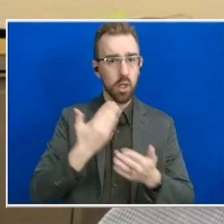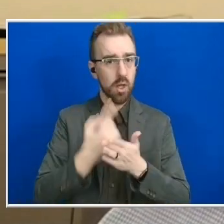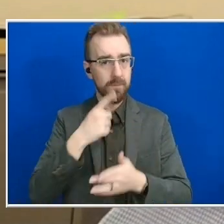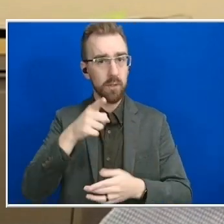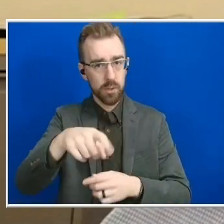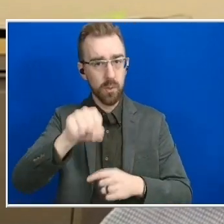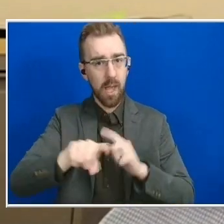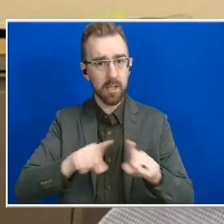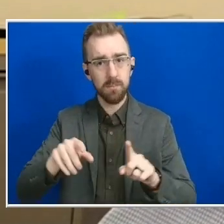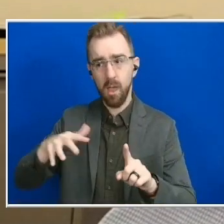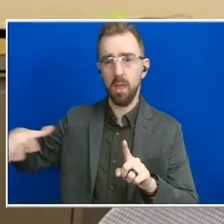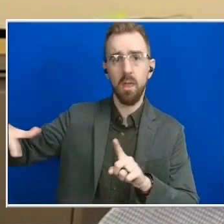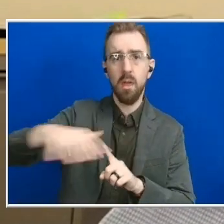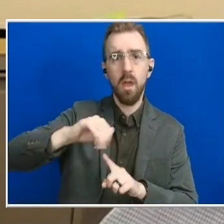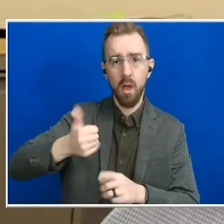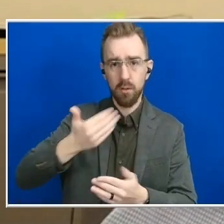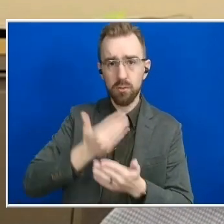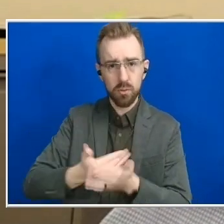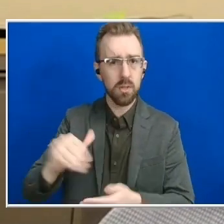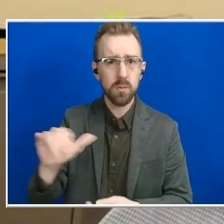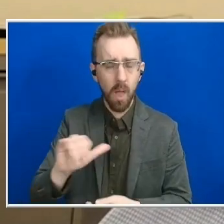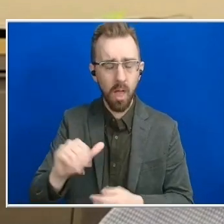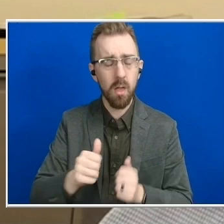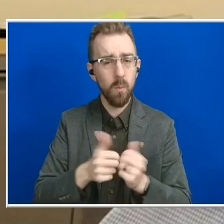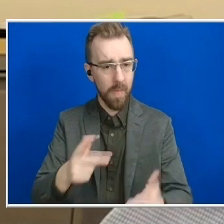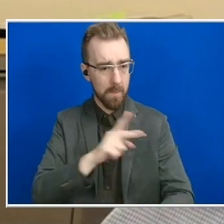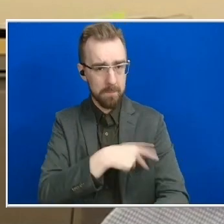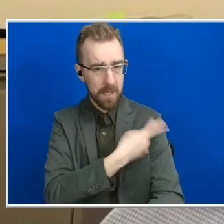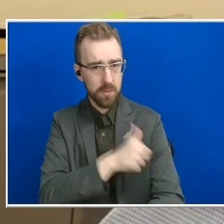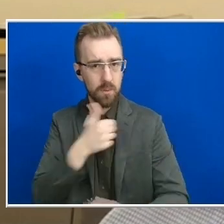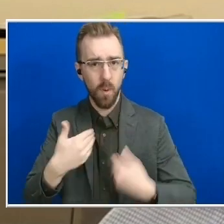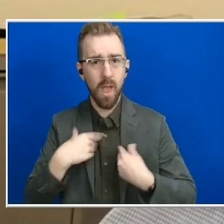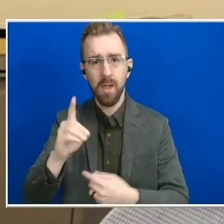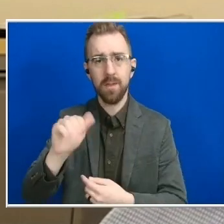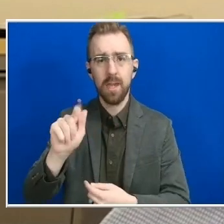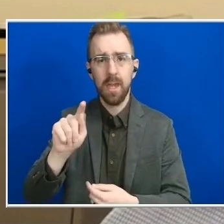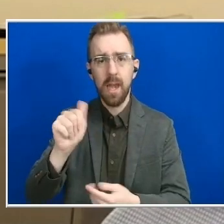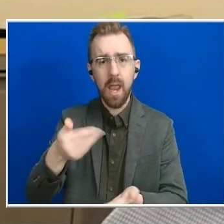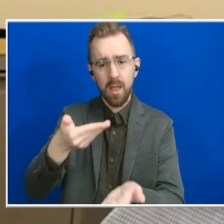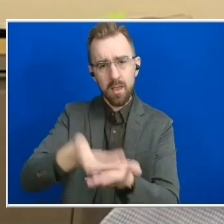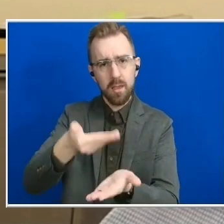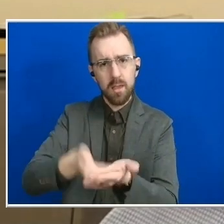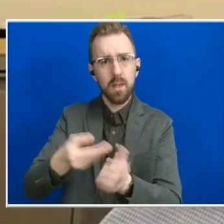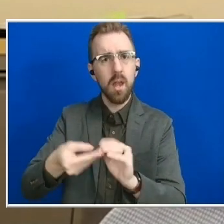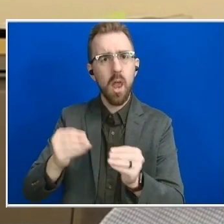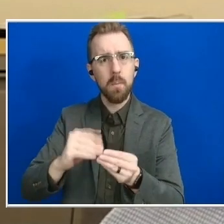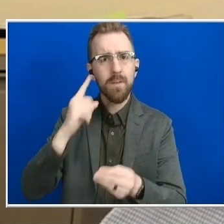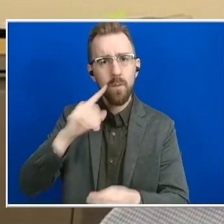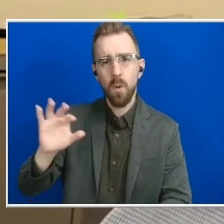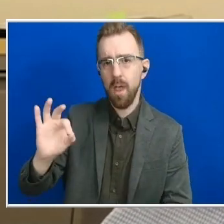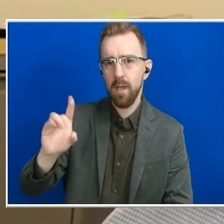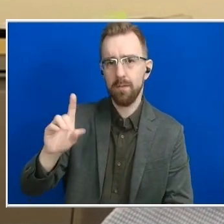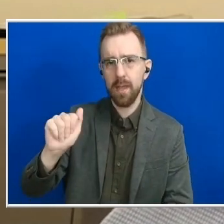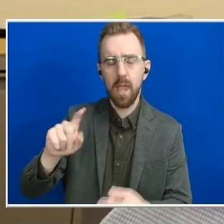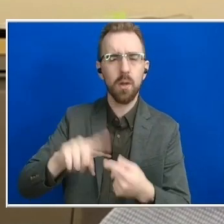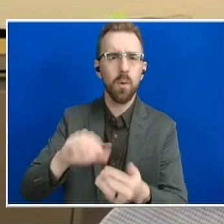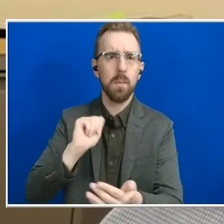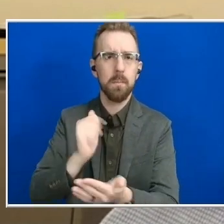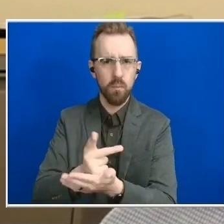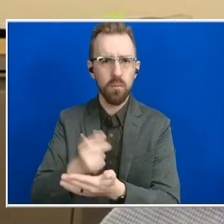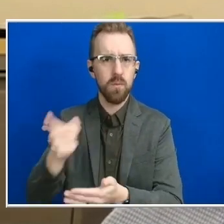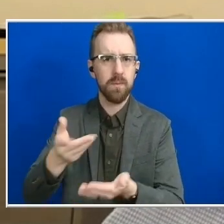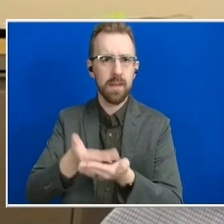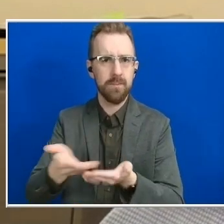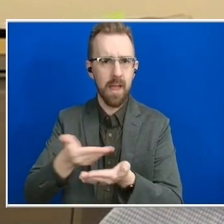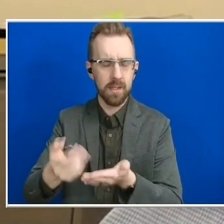people. Without the patients, we don't have the data that's required for the FDA to approve the device for